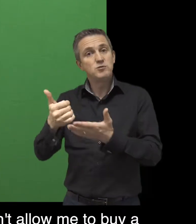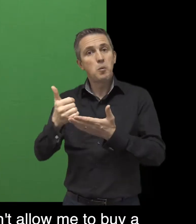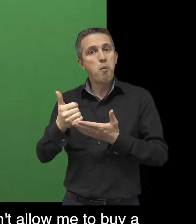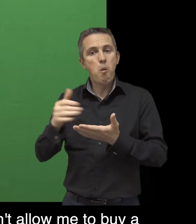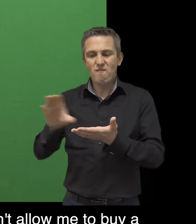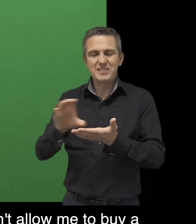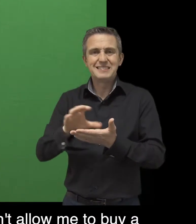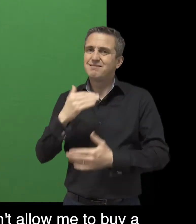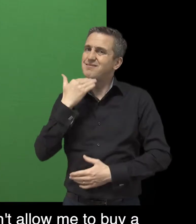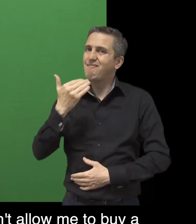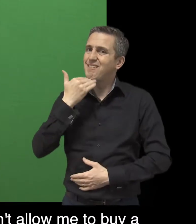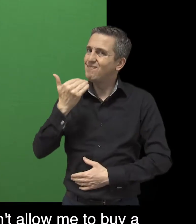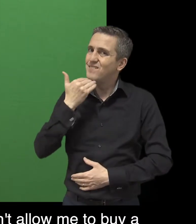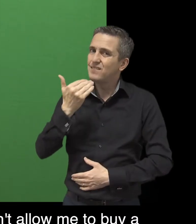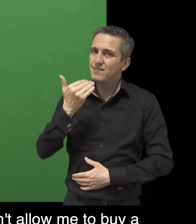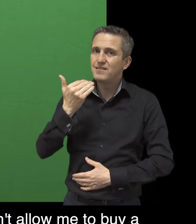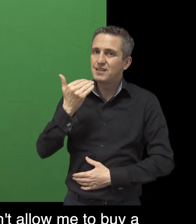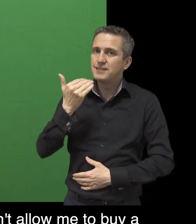isn't adequate, so